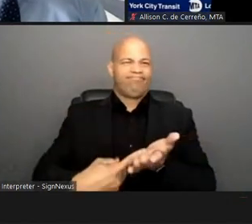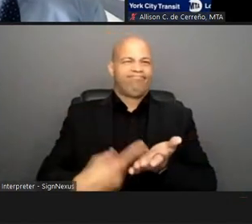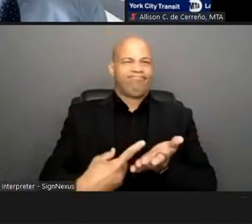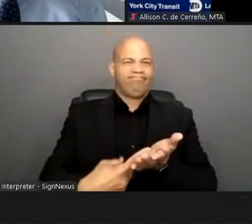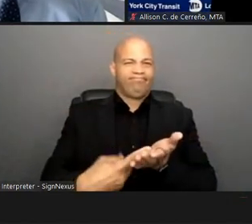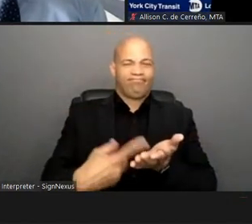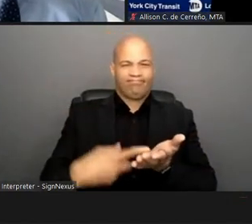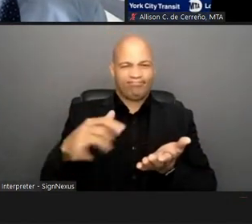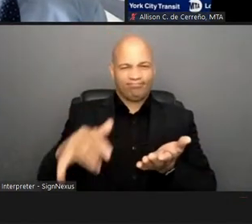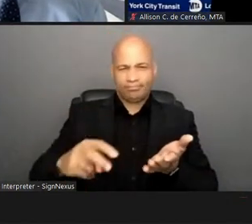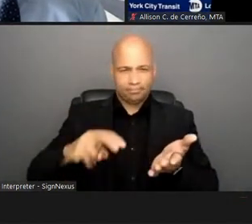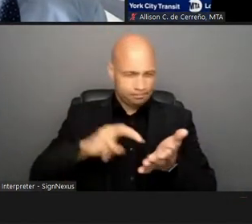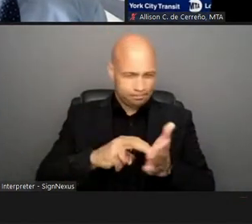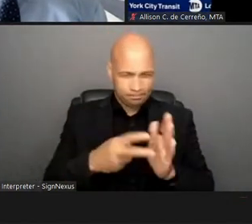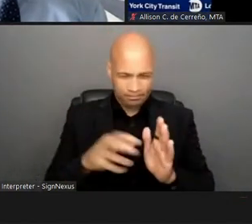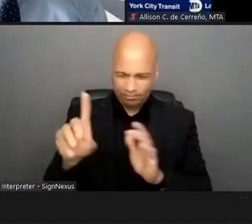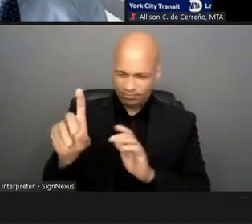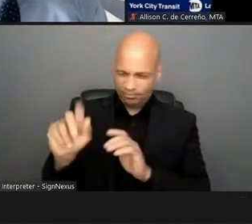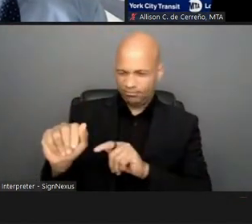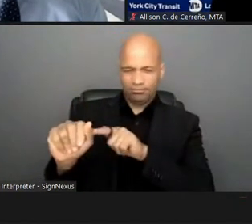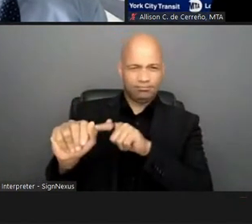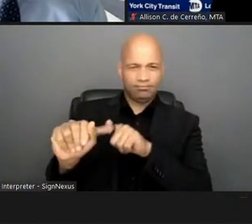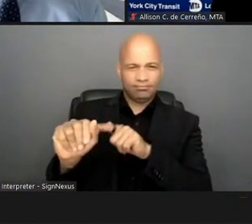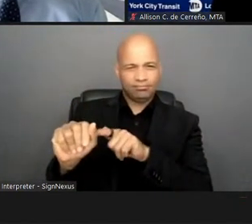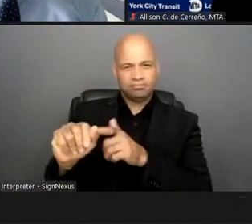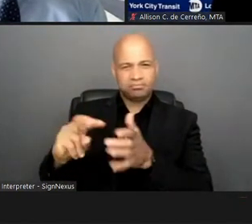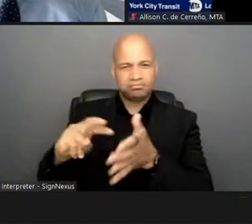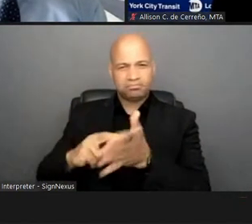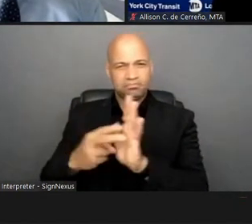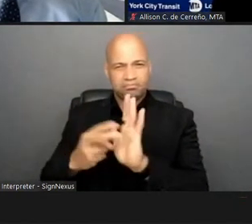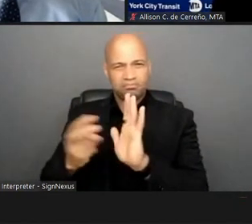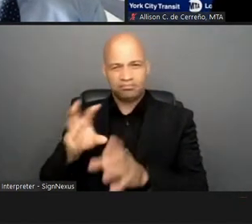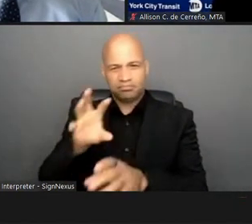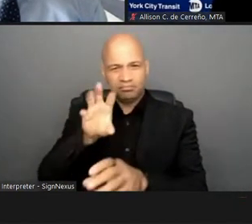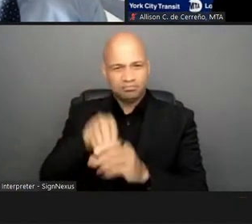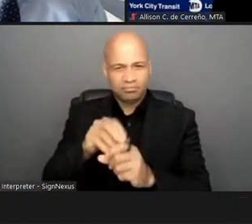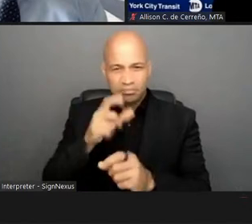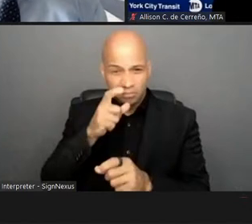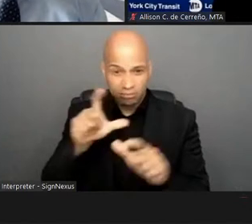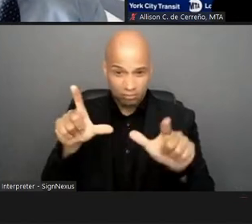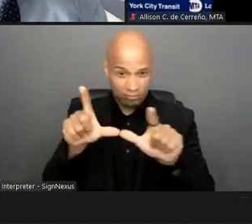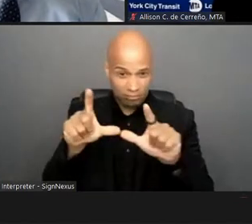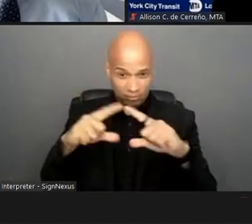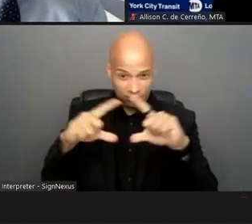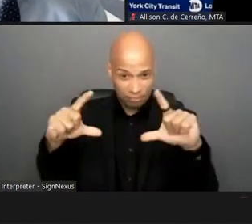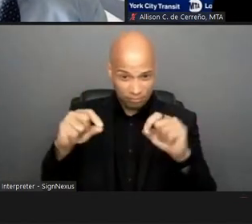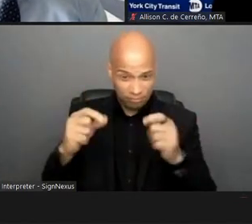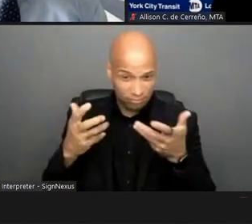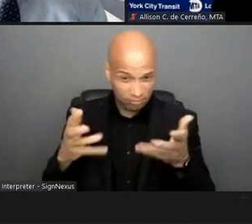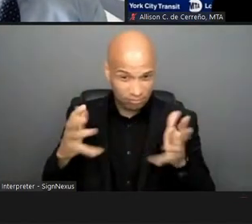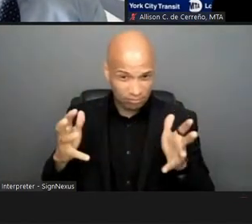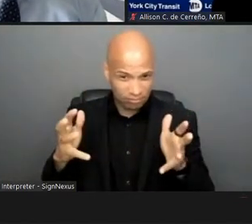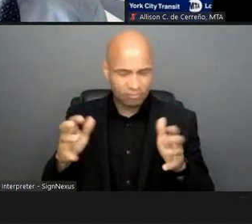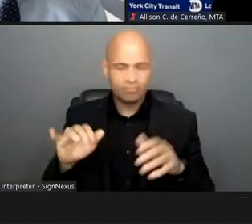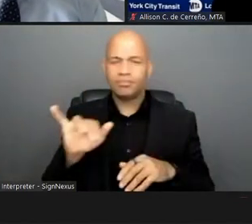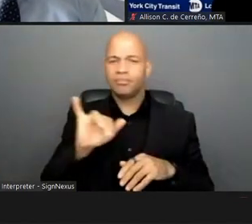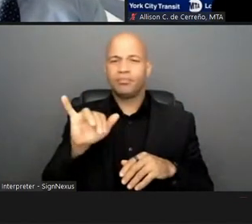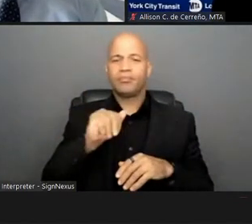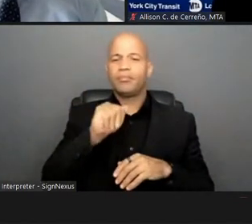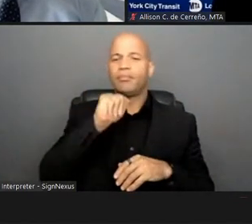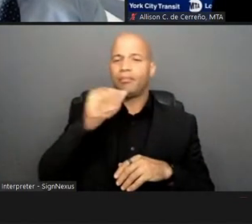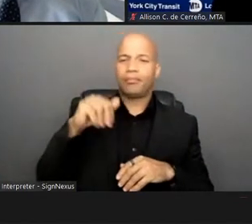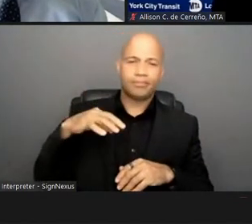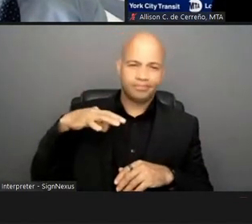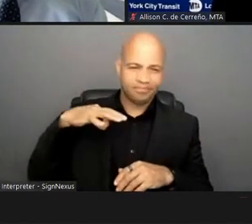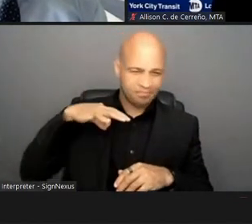definition of disability larger than just those who have the license plate I want to also talk about the non-profits I think you've heard all